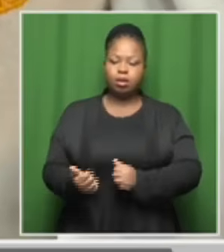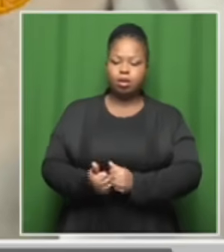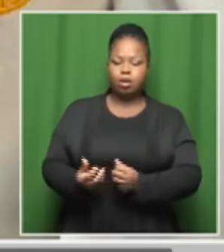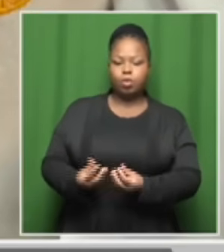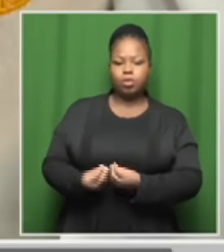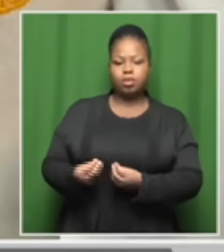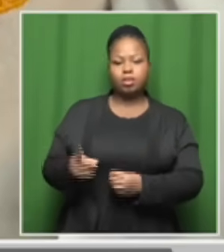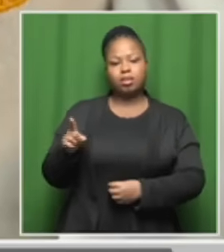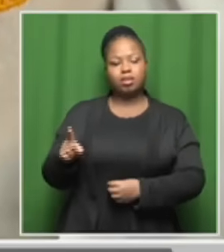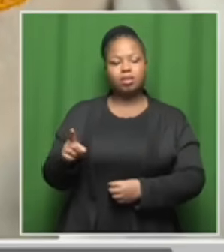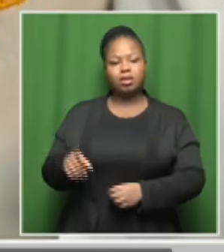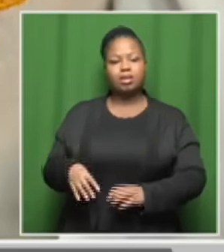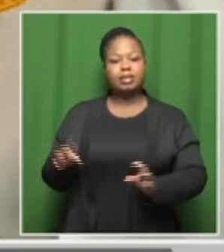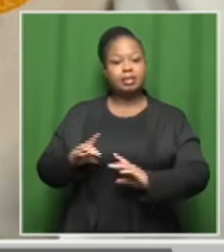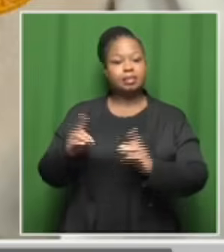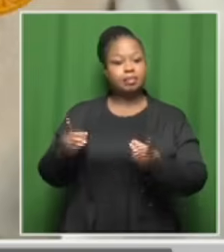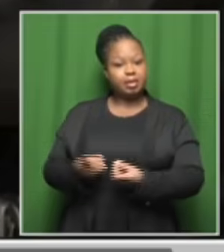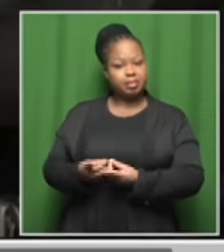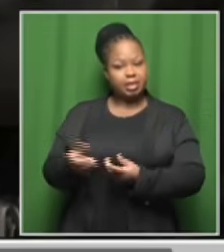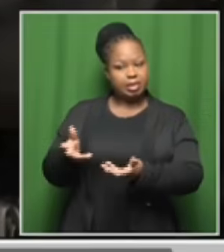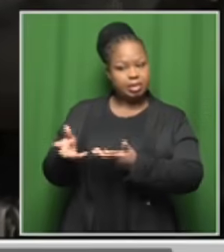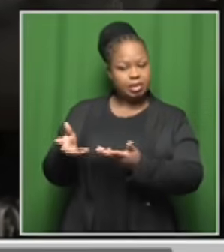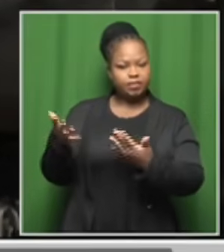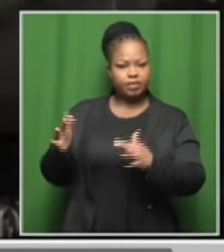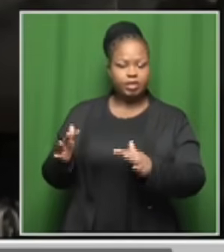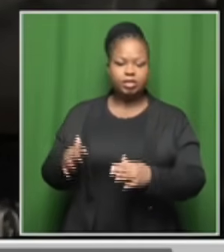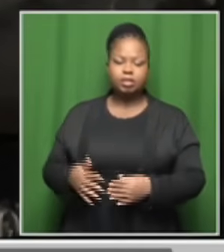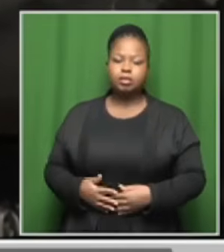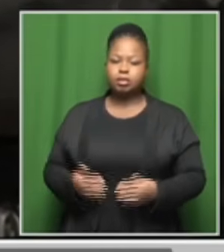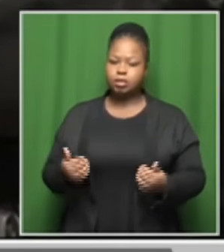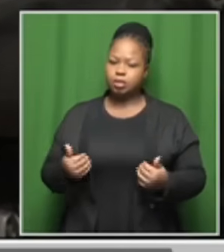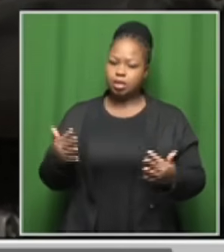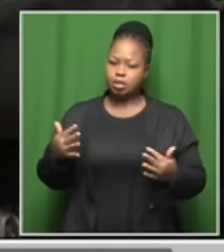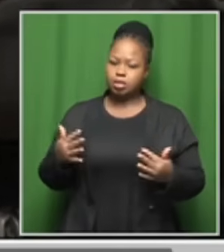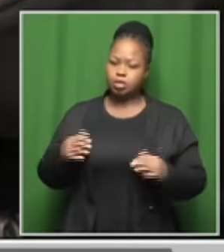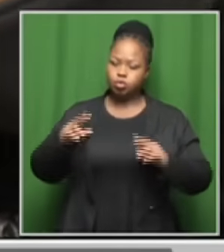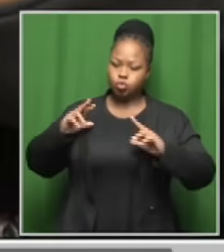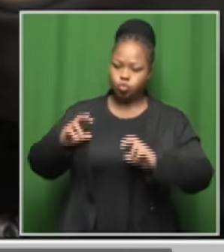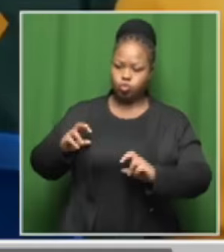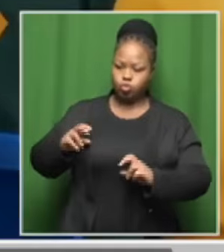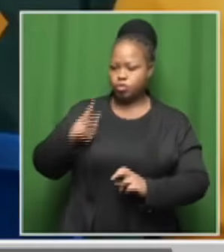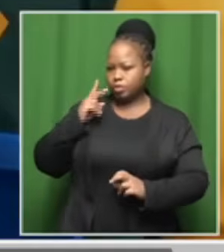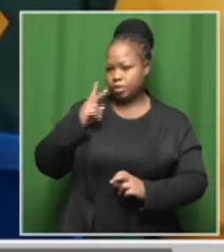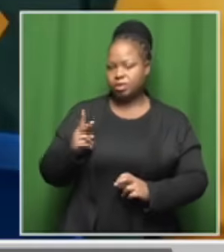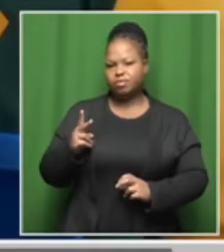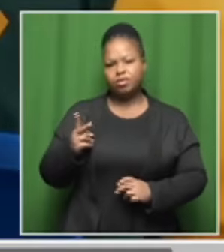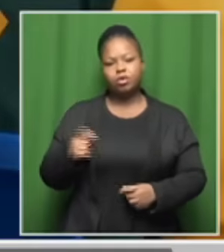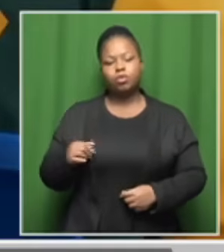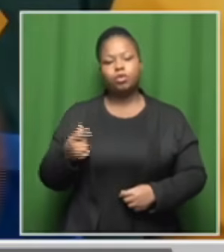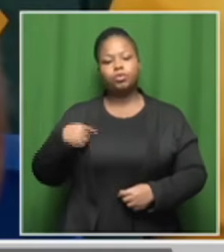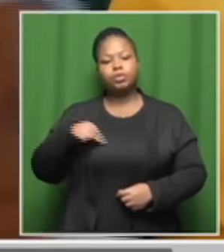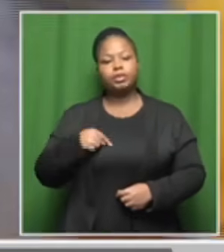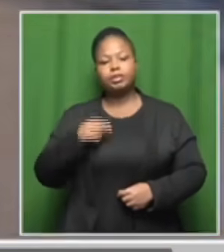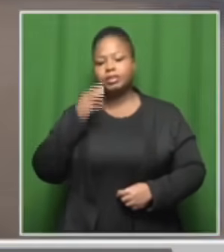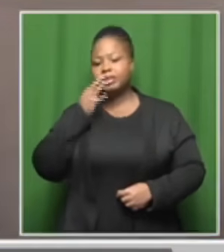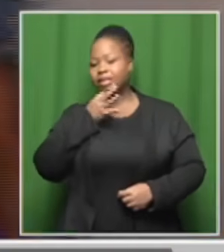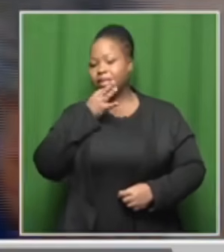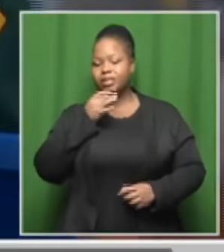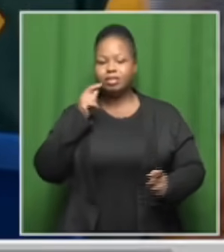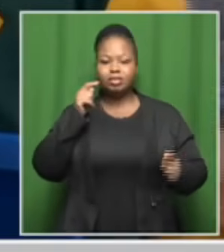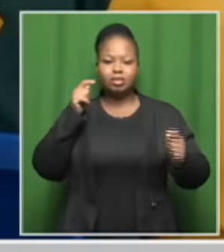the department, and it's starting to reflect around doing what we call transformative